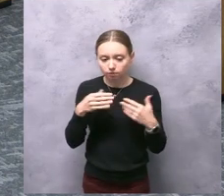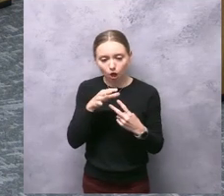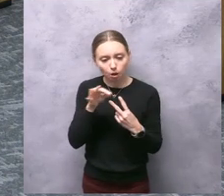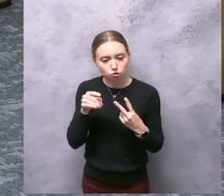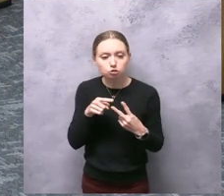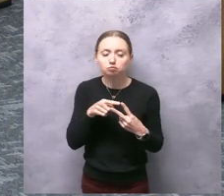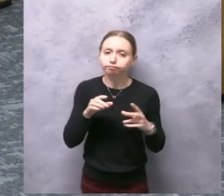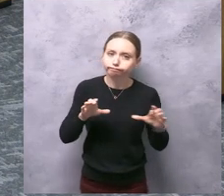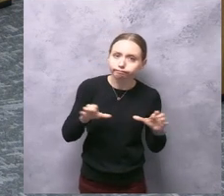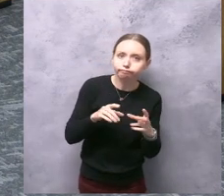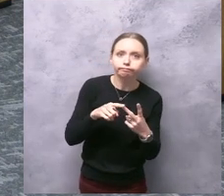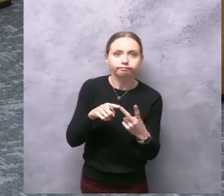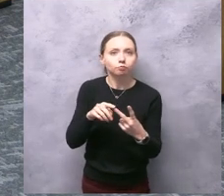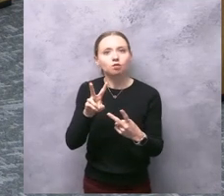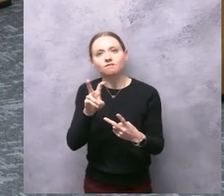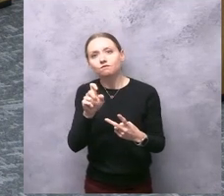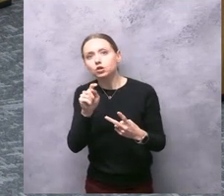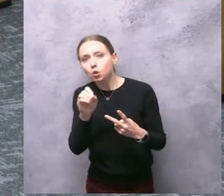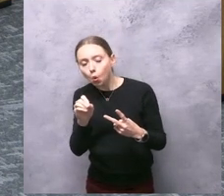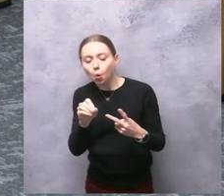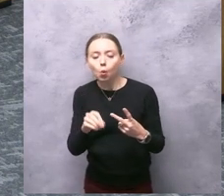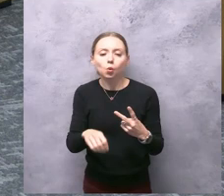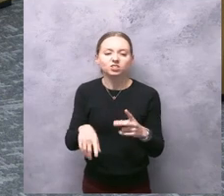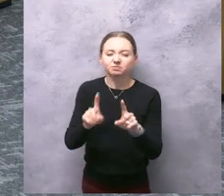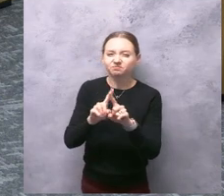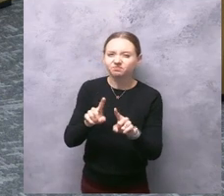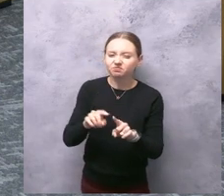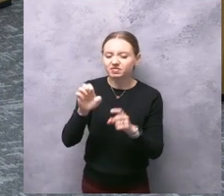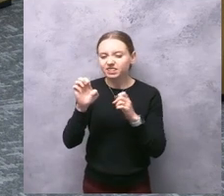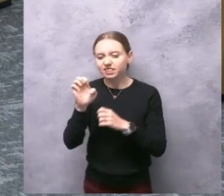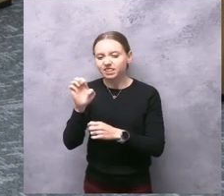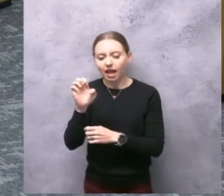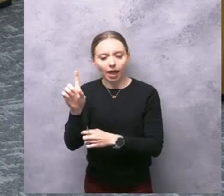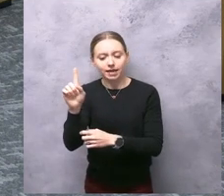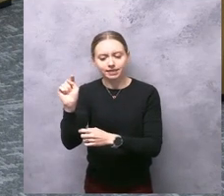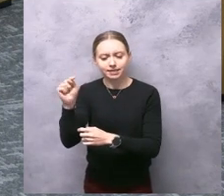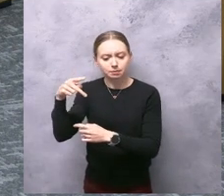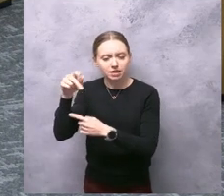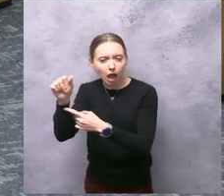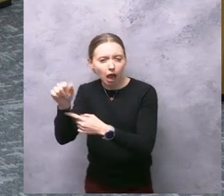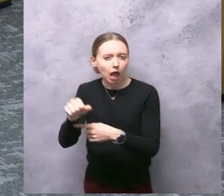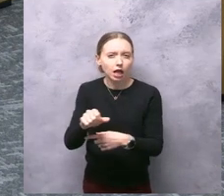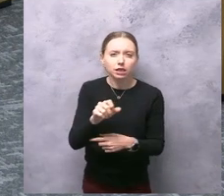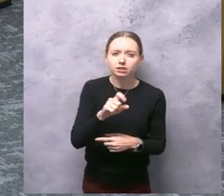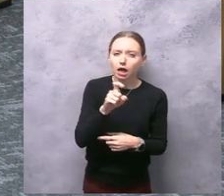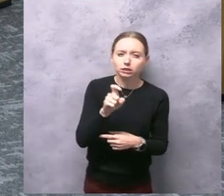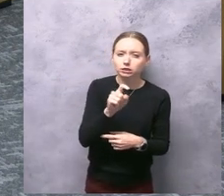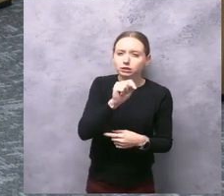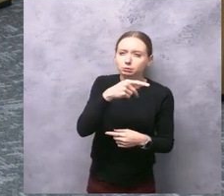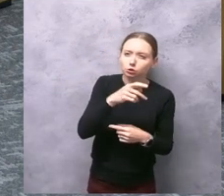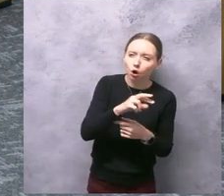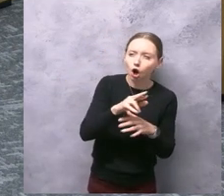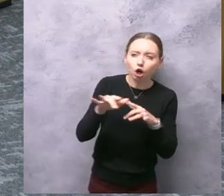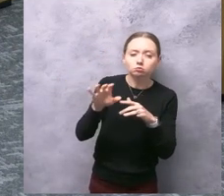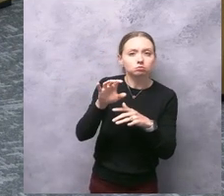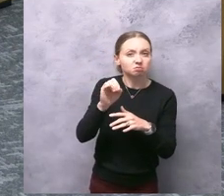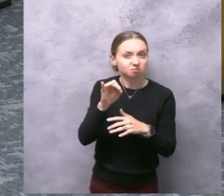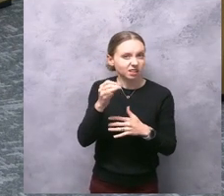EdTPA, PPR, Texas TPA, if there's any interest in those items, happy to talk about